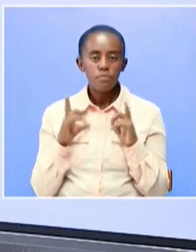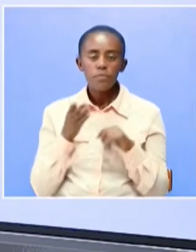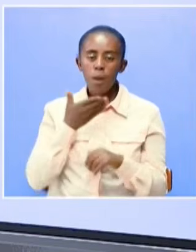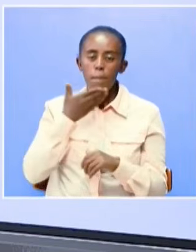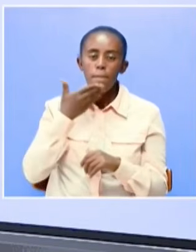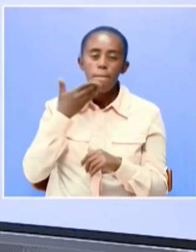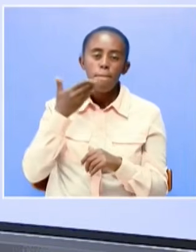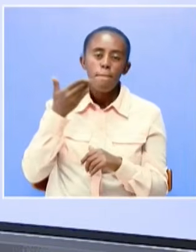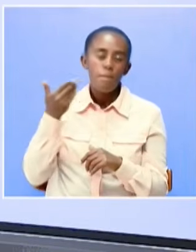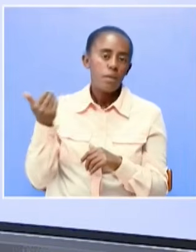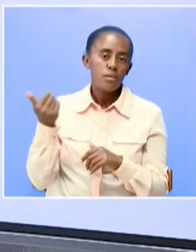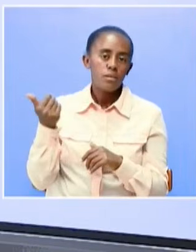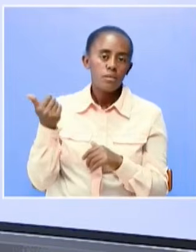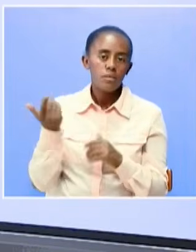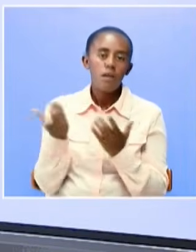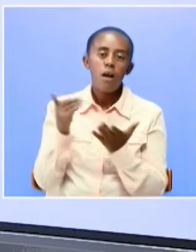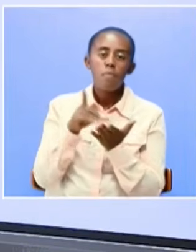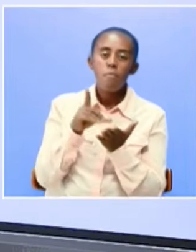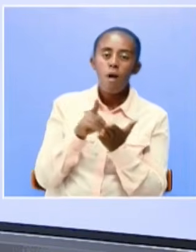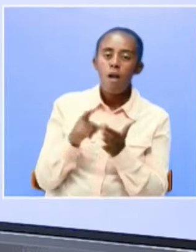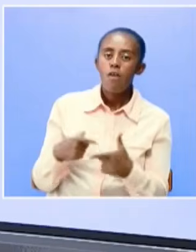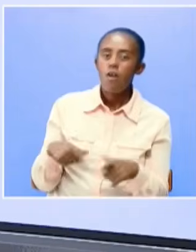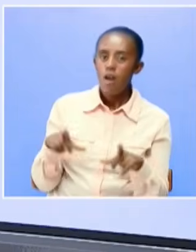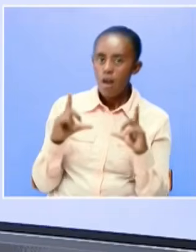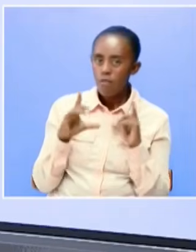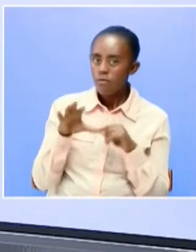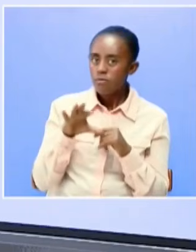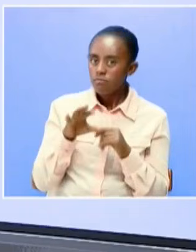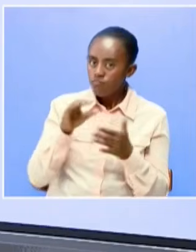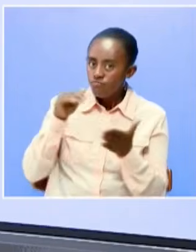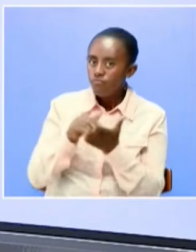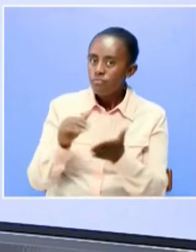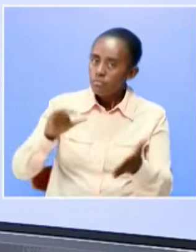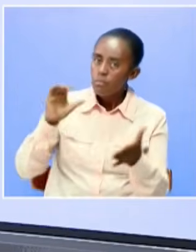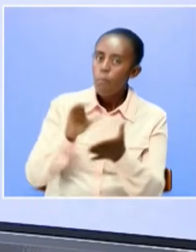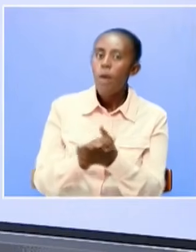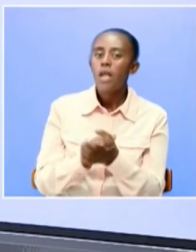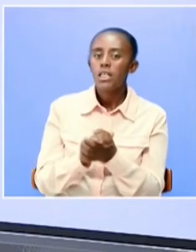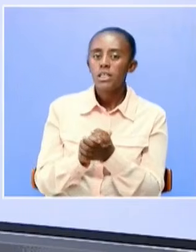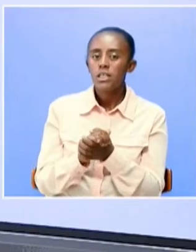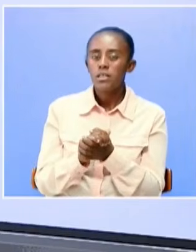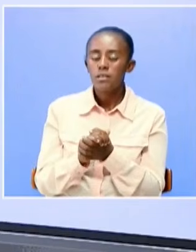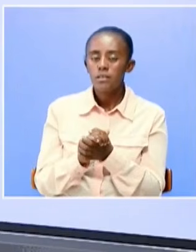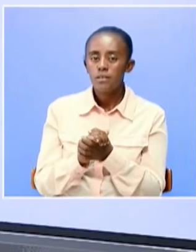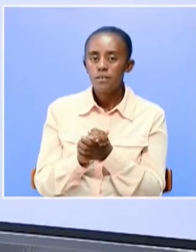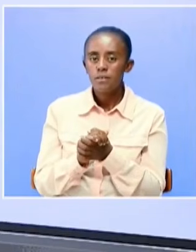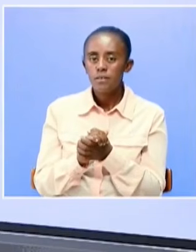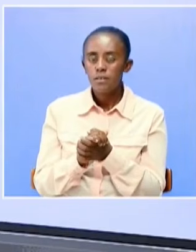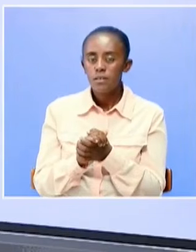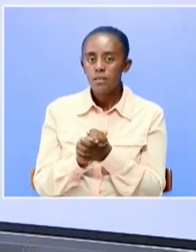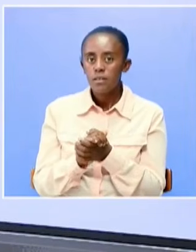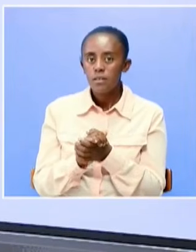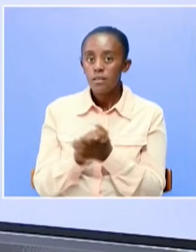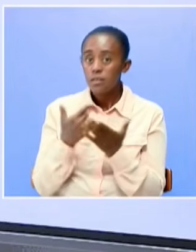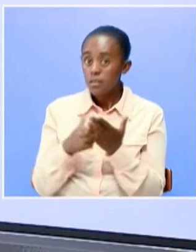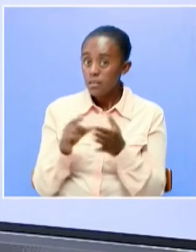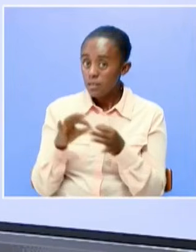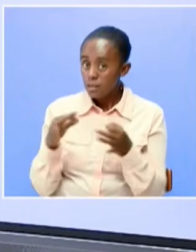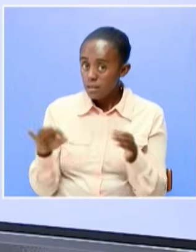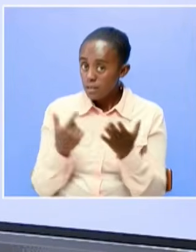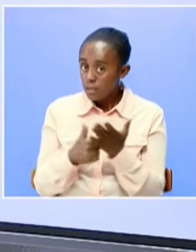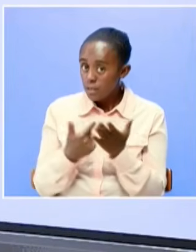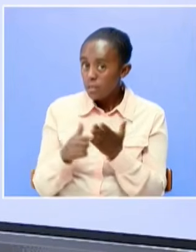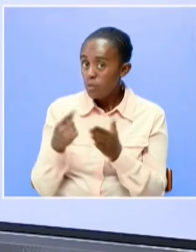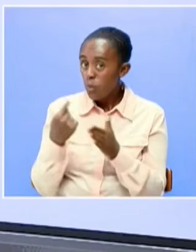better urban life and they get married again. So in this sentence, this